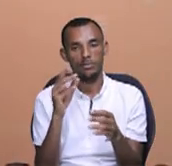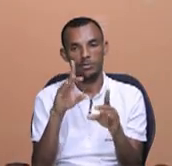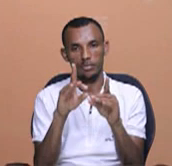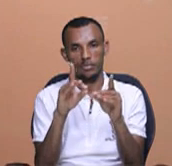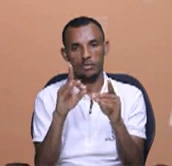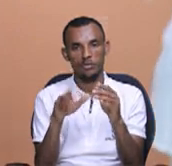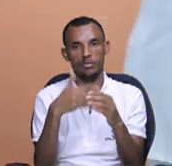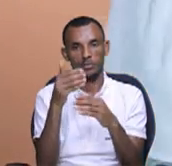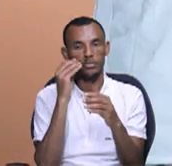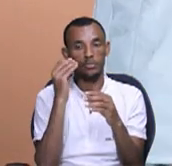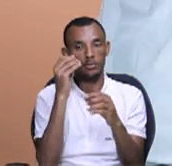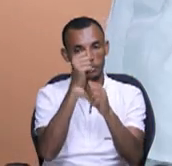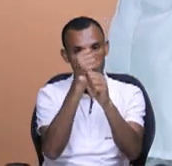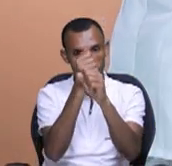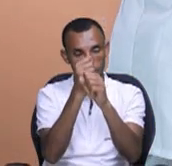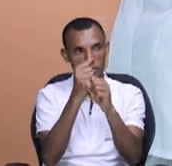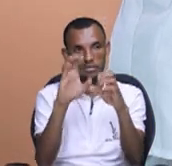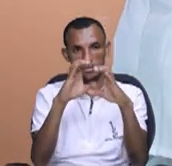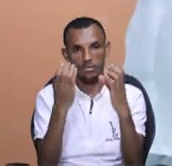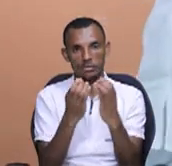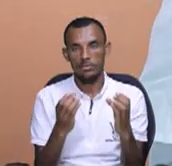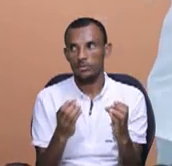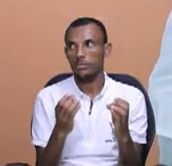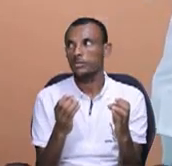do in the next.